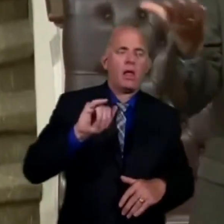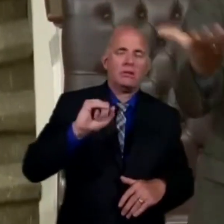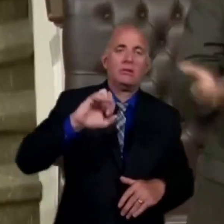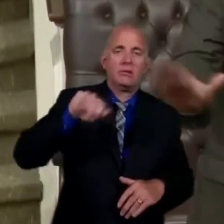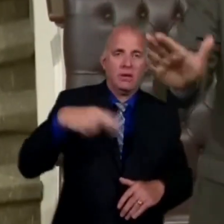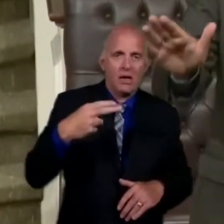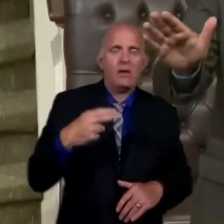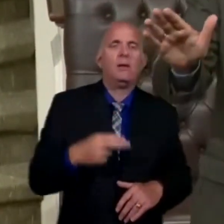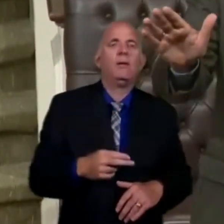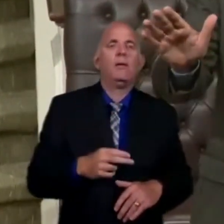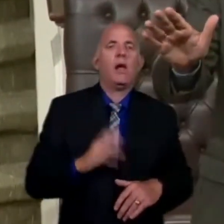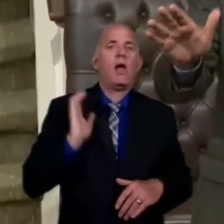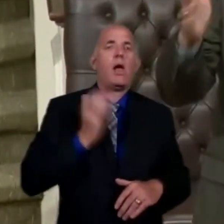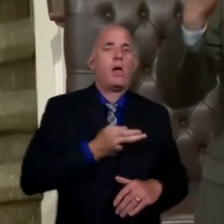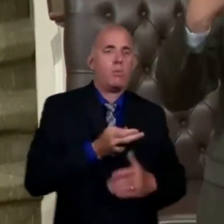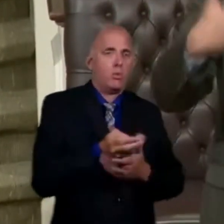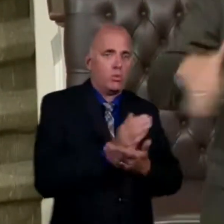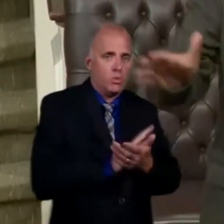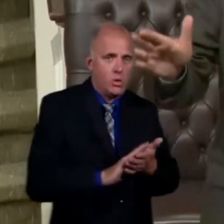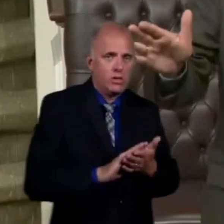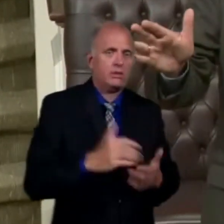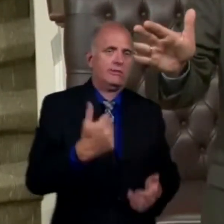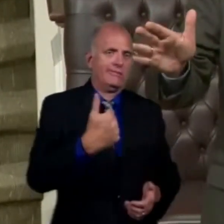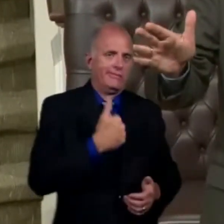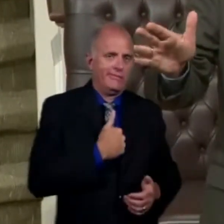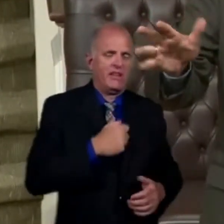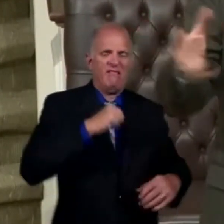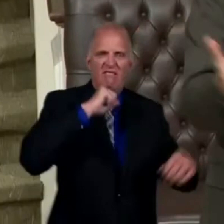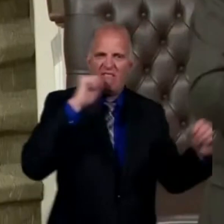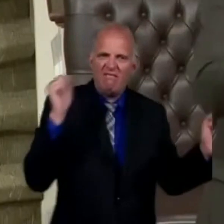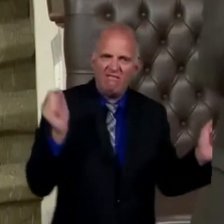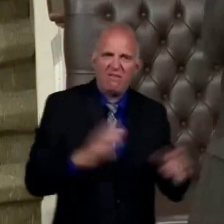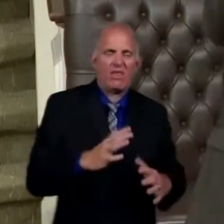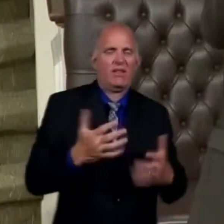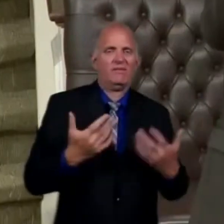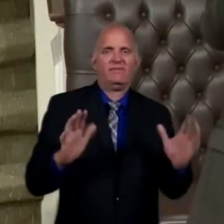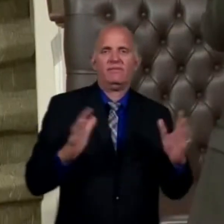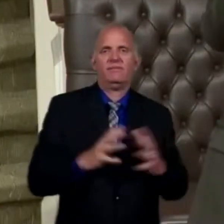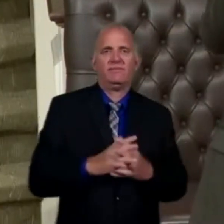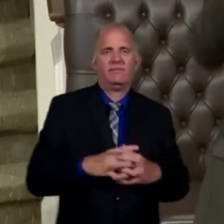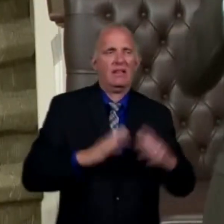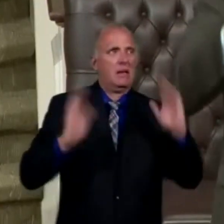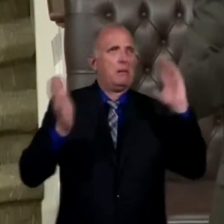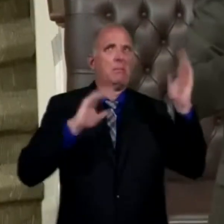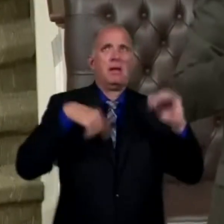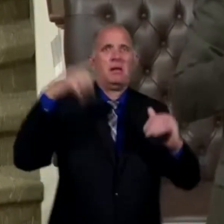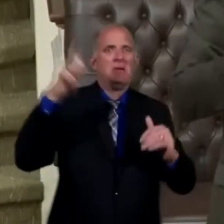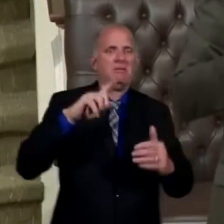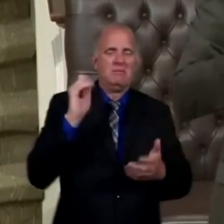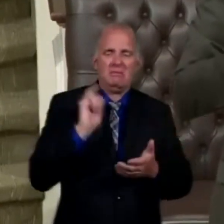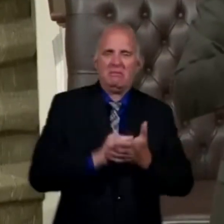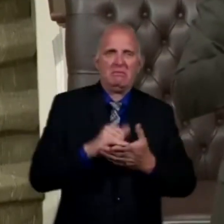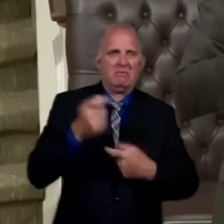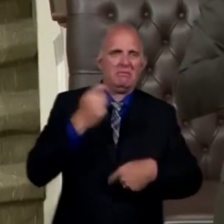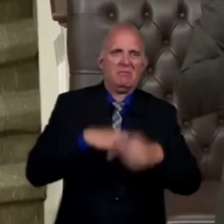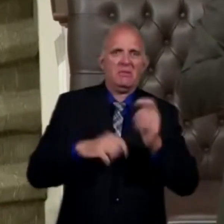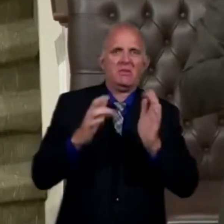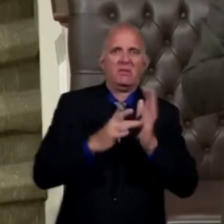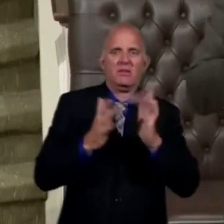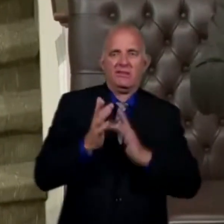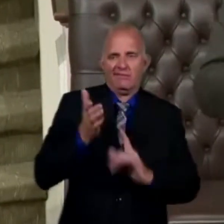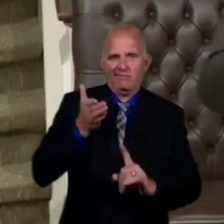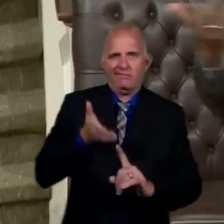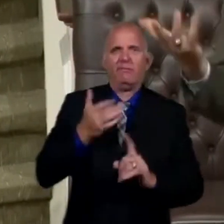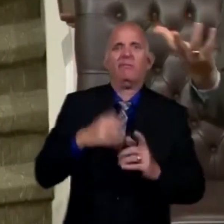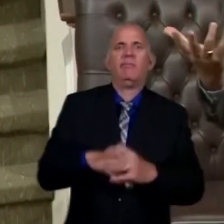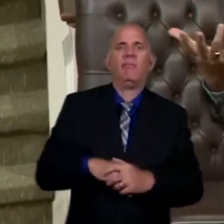as filthy rags, nasty rags, in comparison to the exchange for our sin.